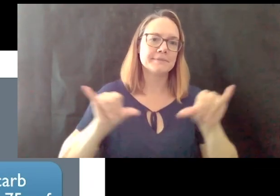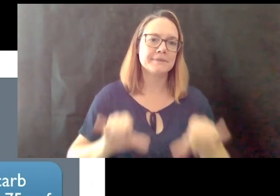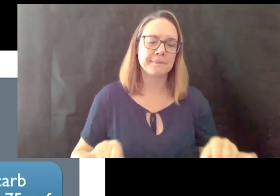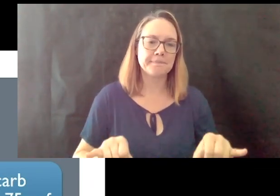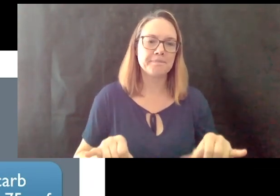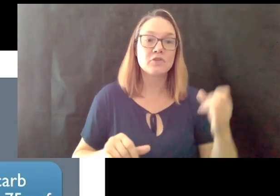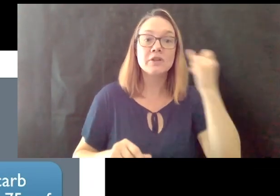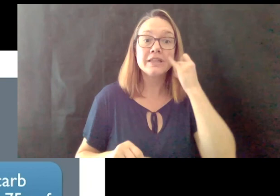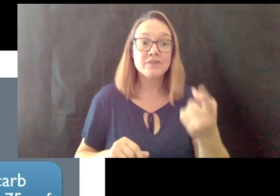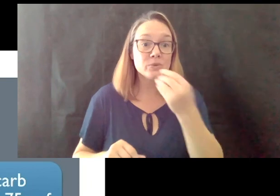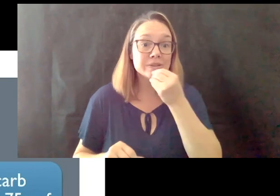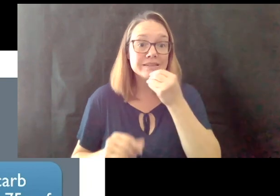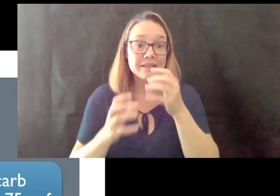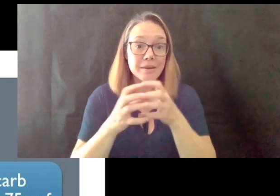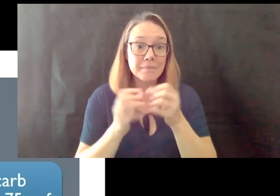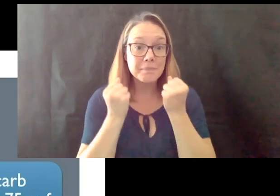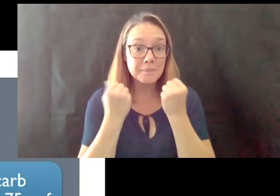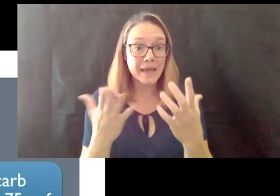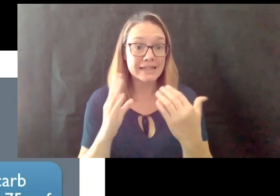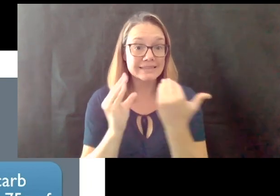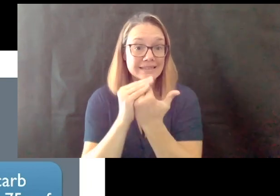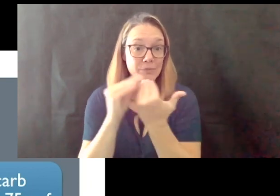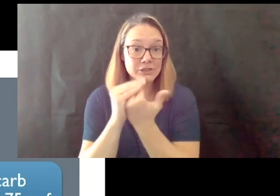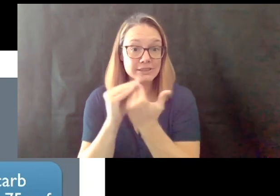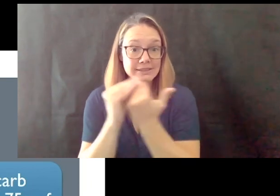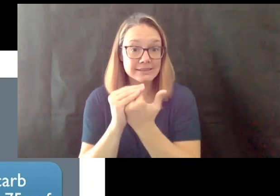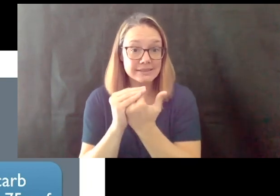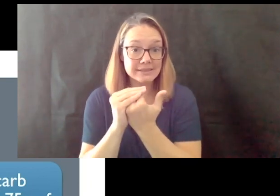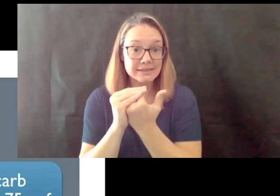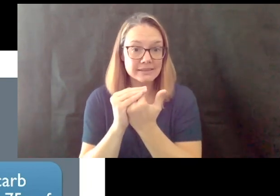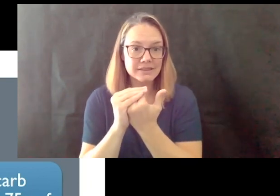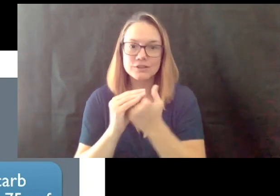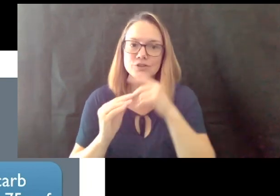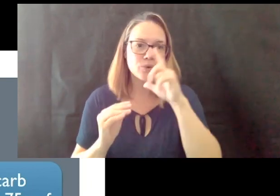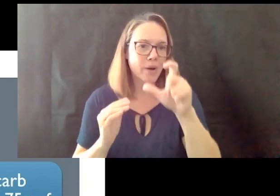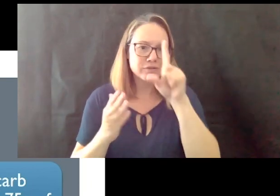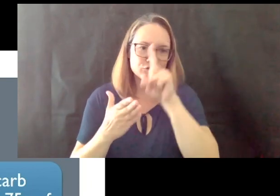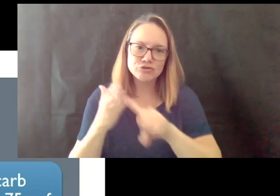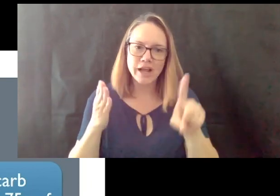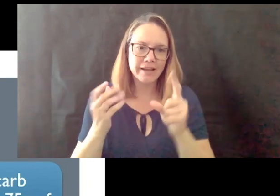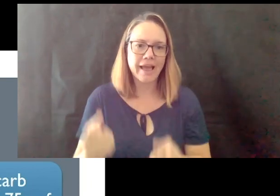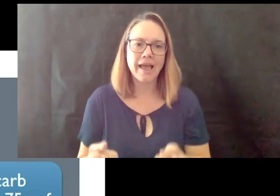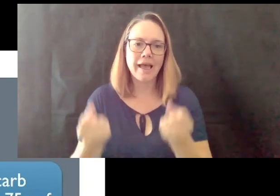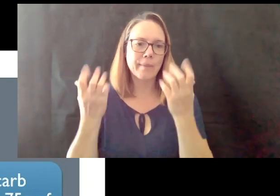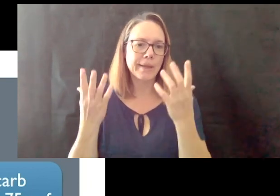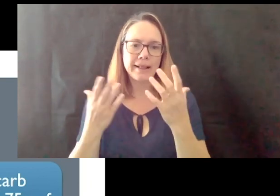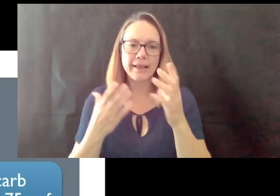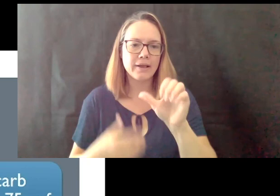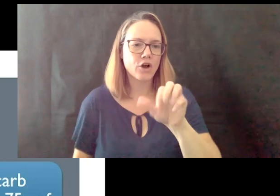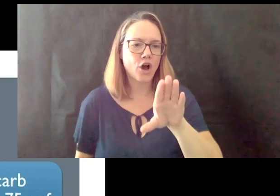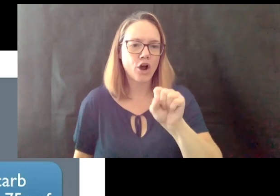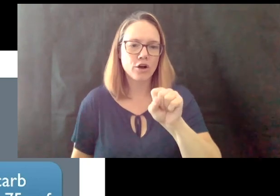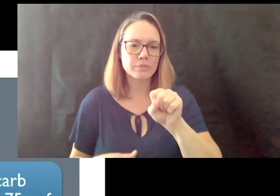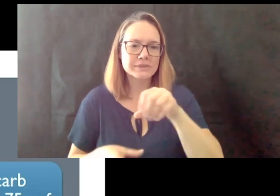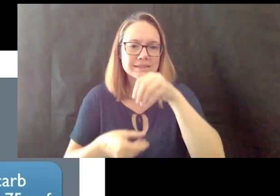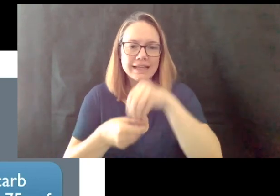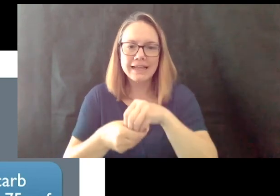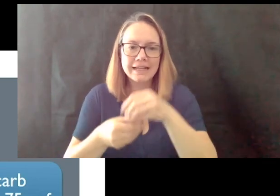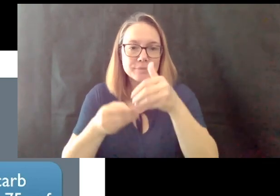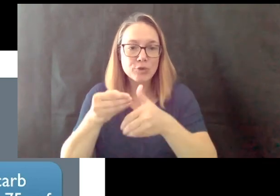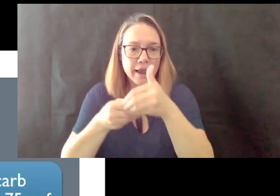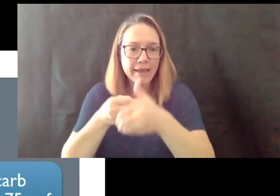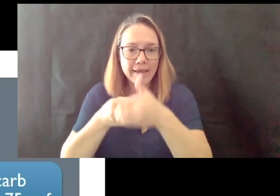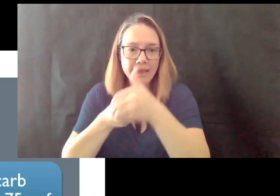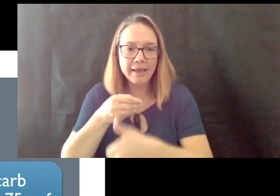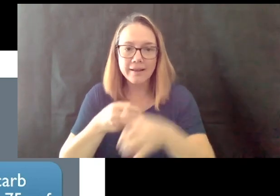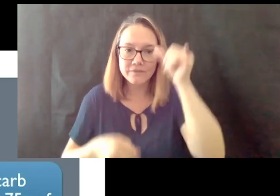and over. So if you tend to eat a lot of sandwiches, I'm pretty sure you're not going to have to look up how many carbs are in a piece of